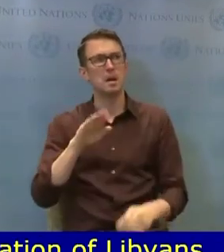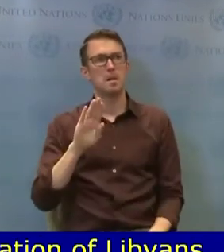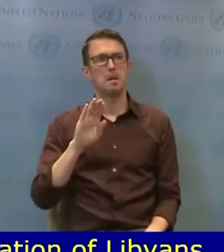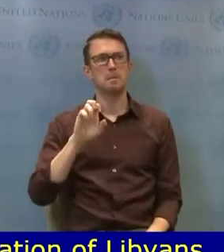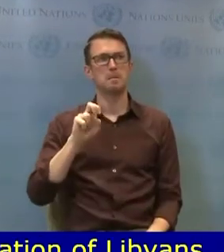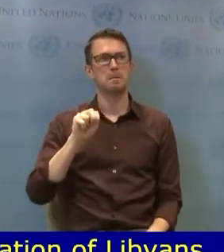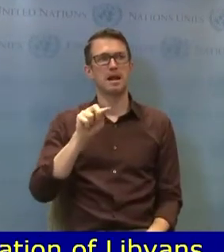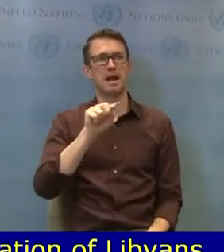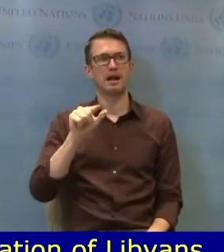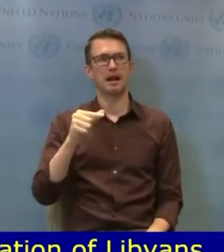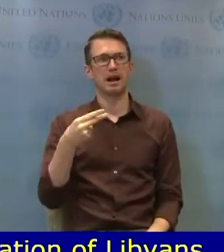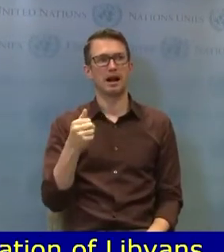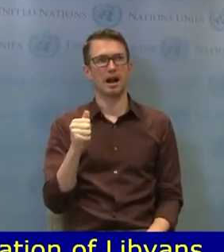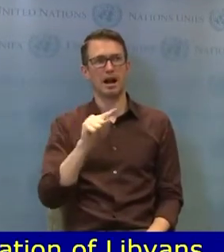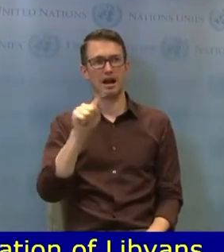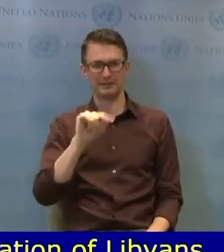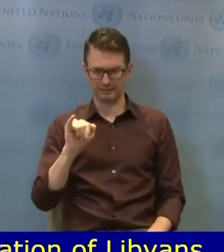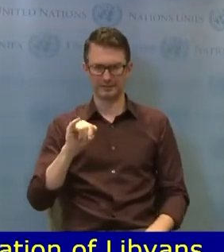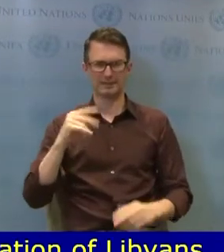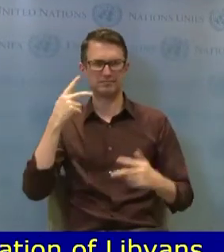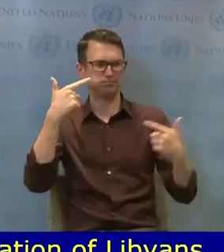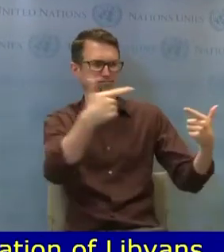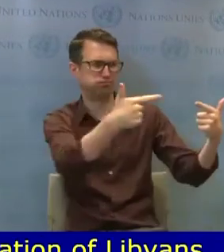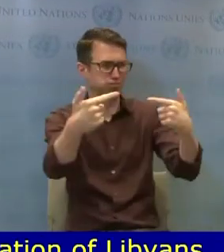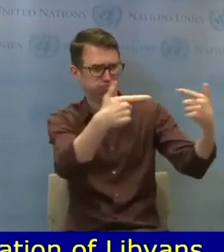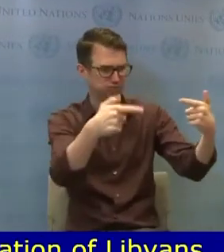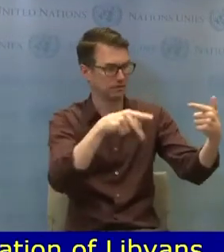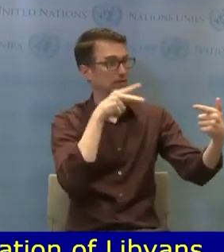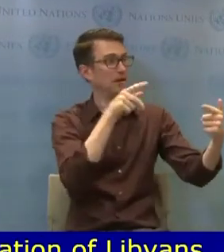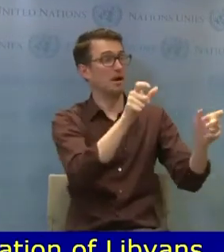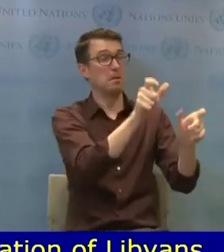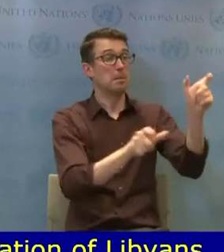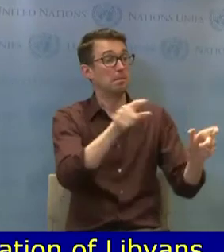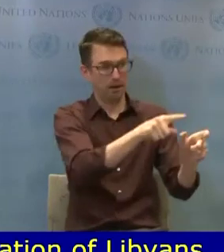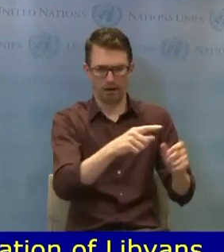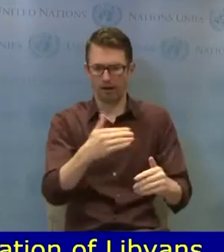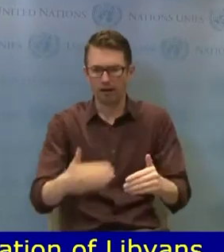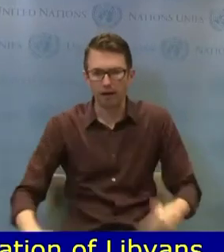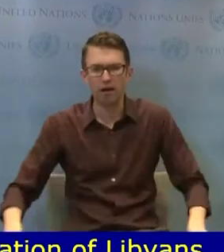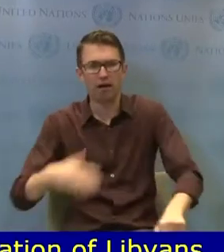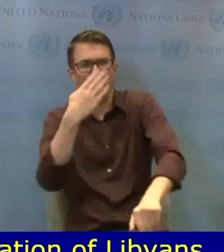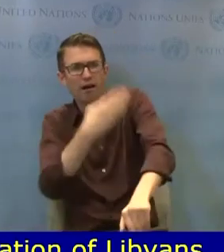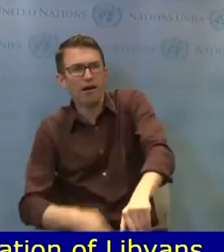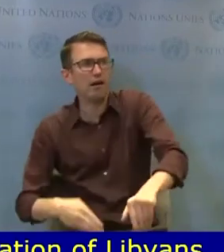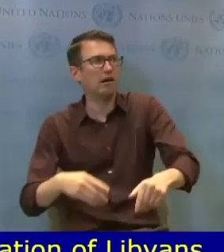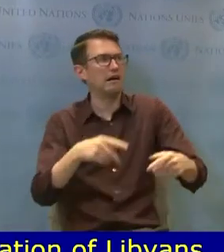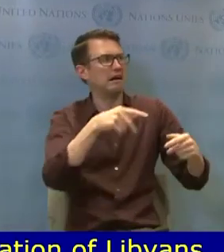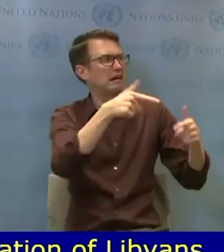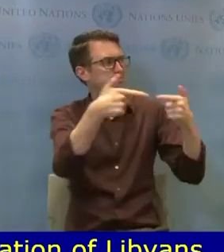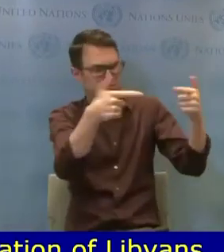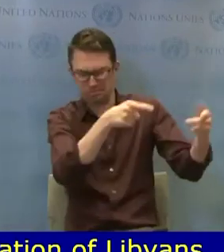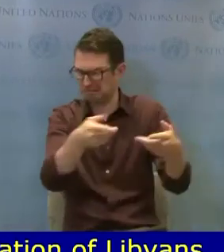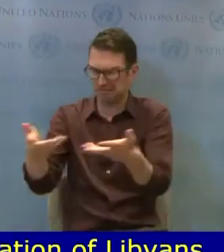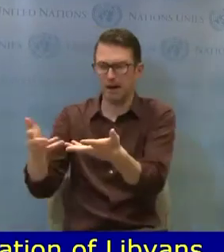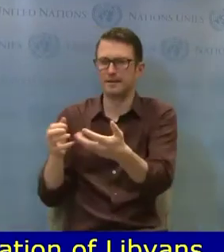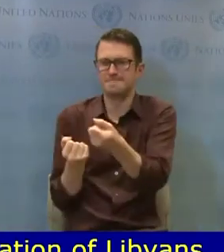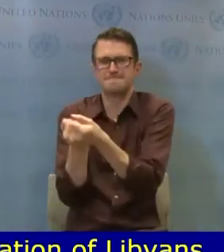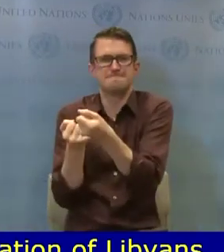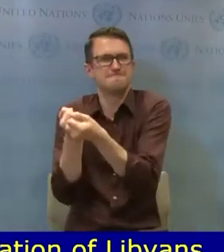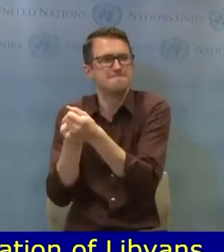time, Libya's infrastructure lacked both the resources to provide services to people with disabilities and legal protection of their